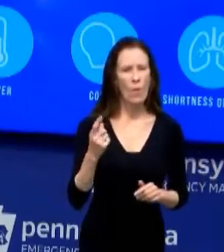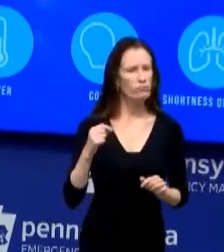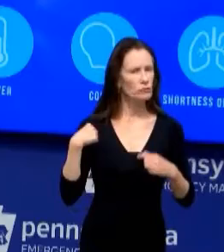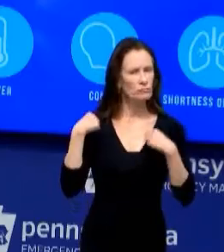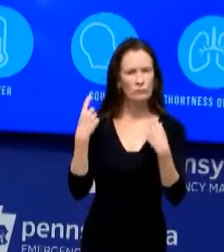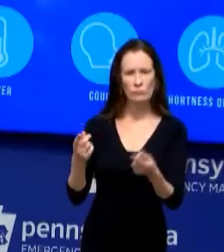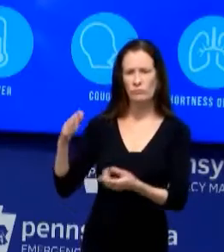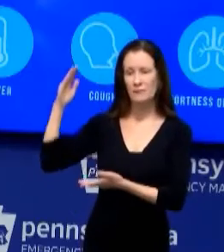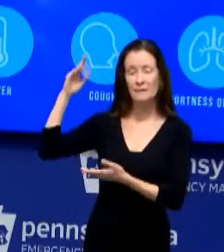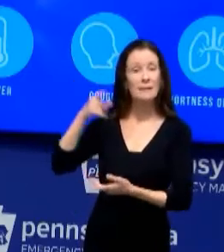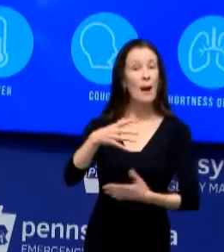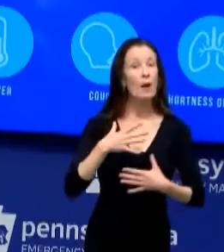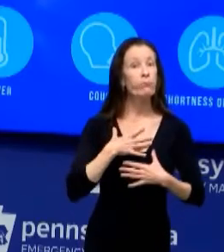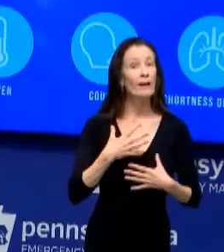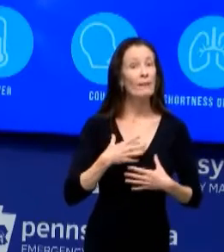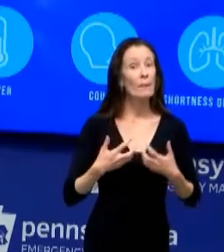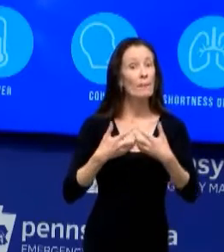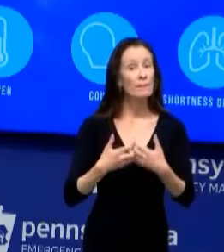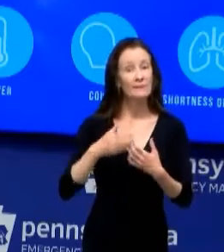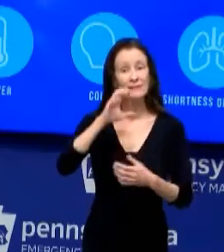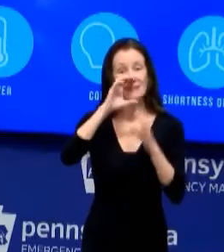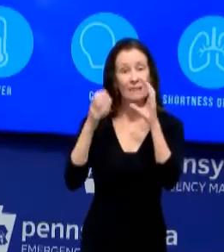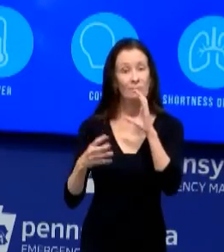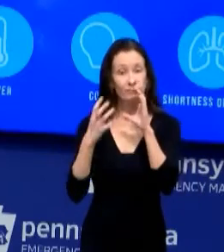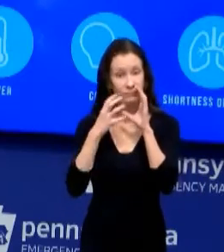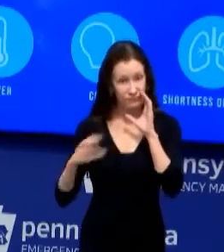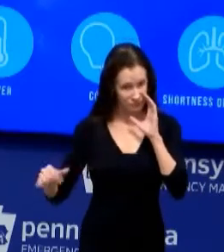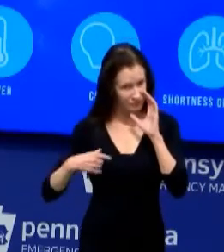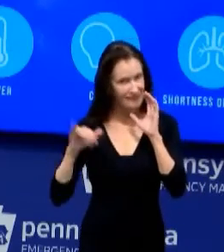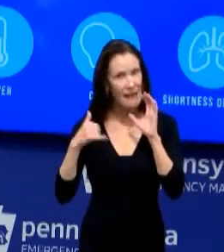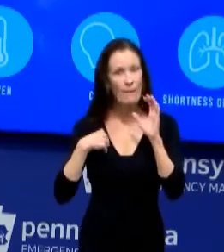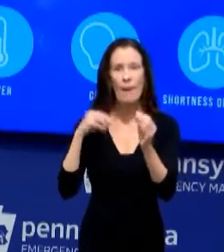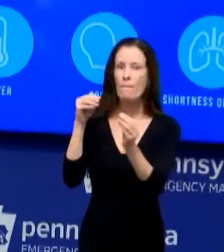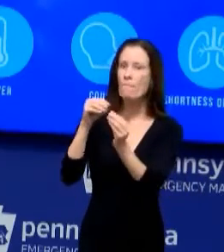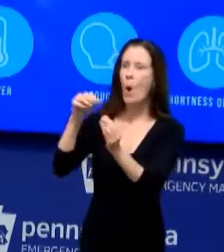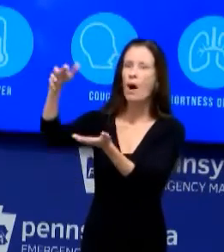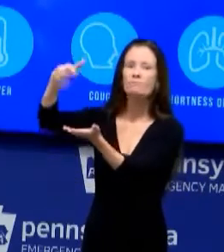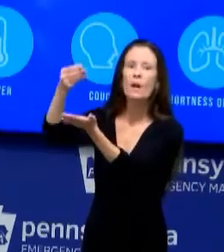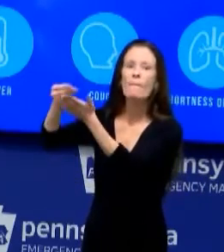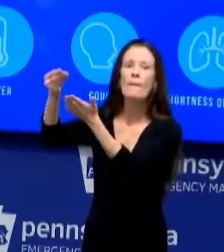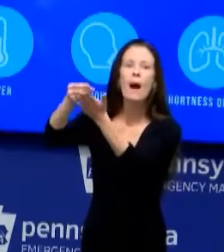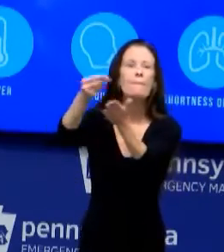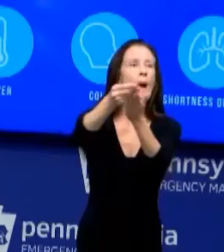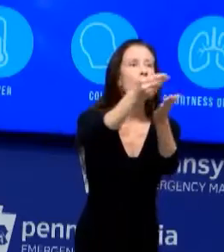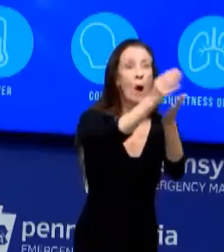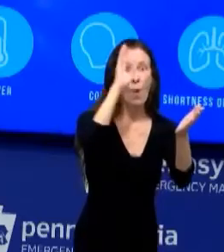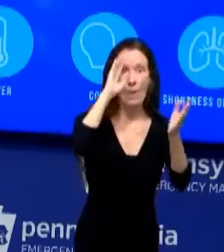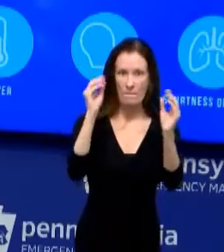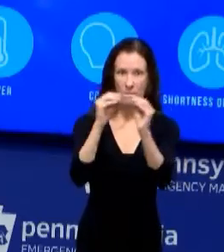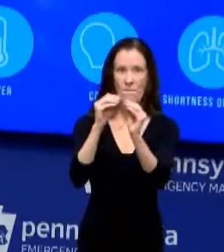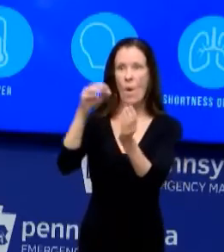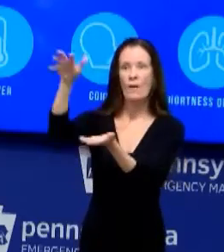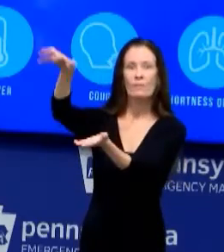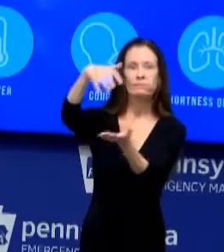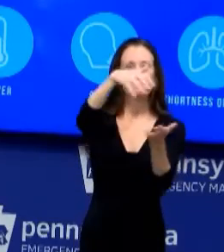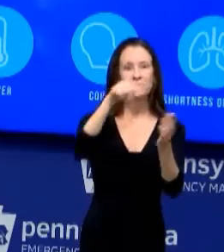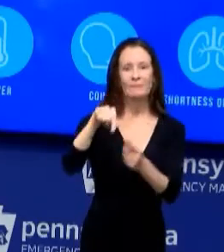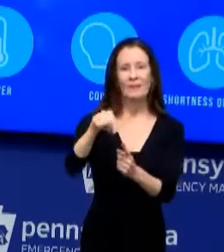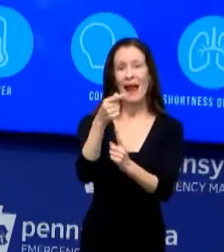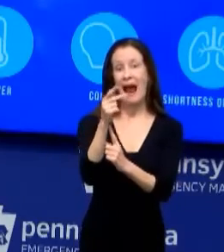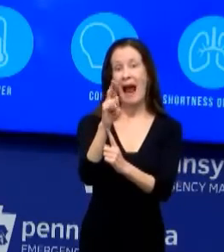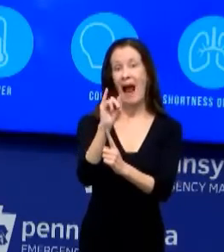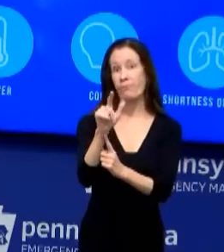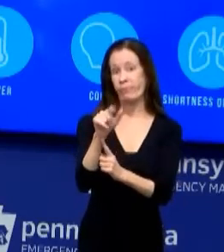April to resource our hospitals when they need it. I guess in some ways, if